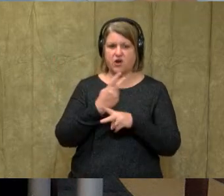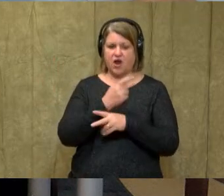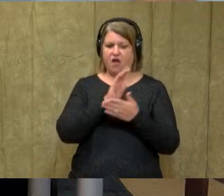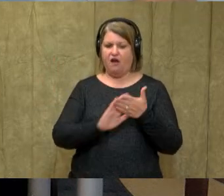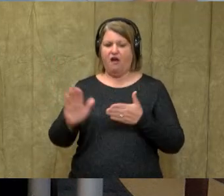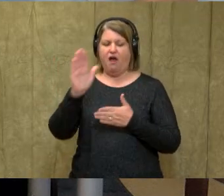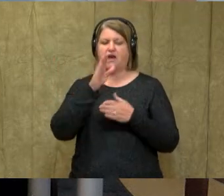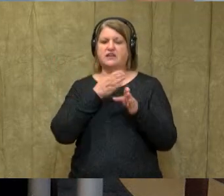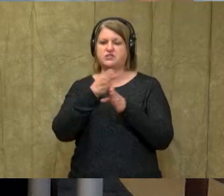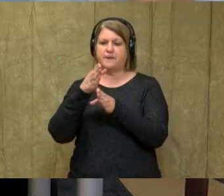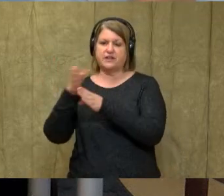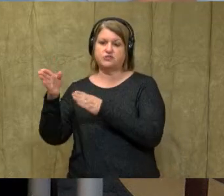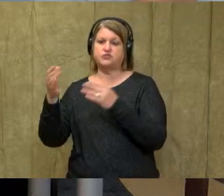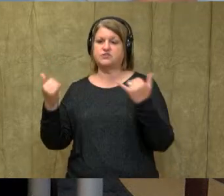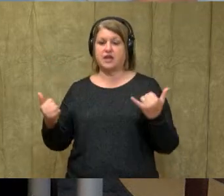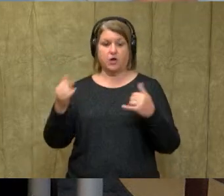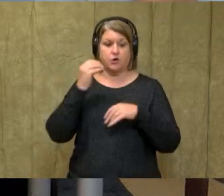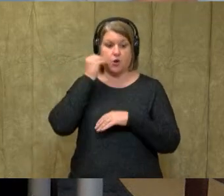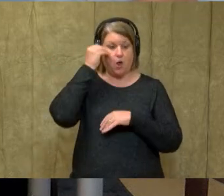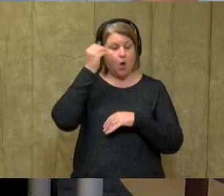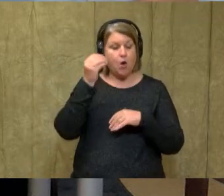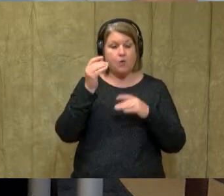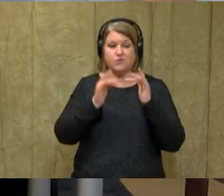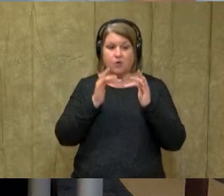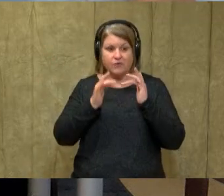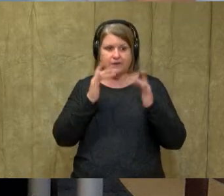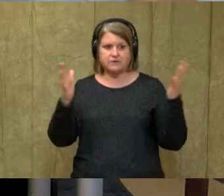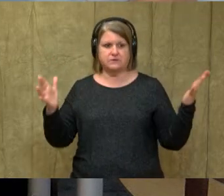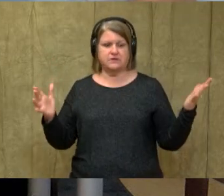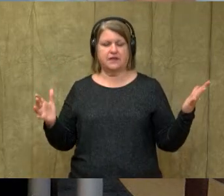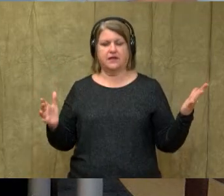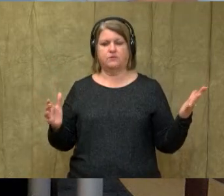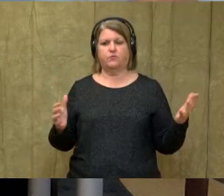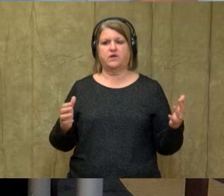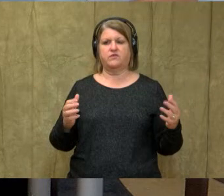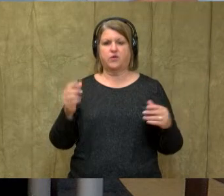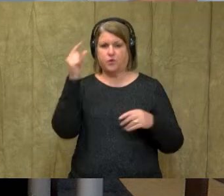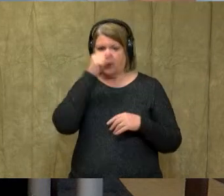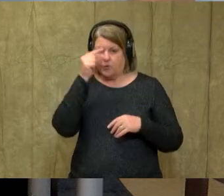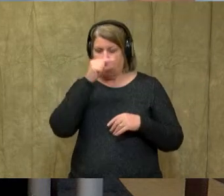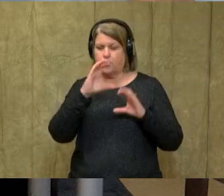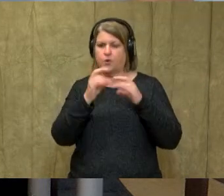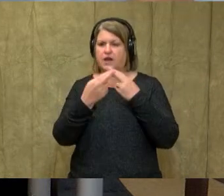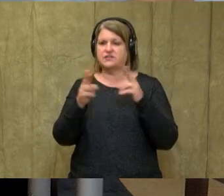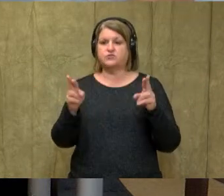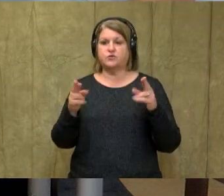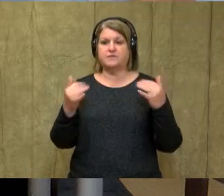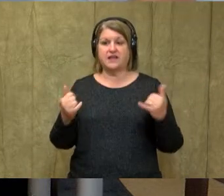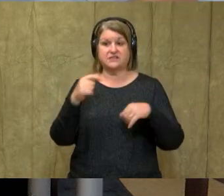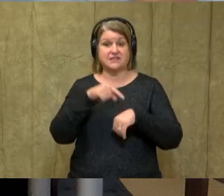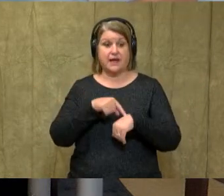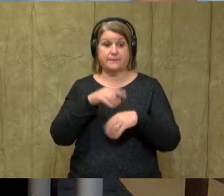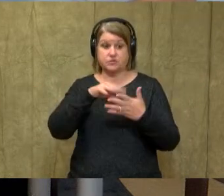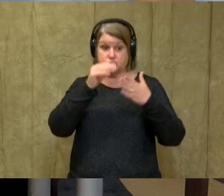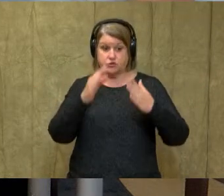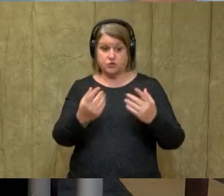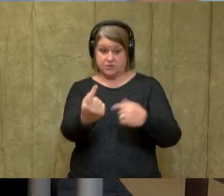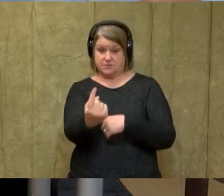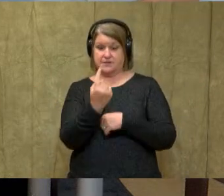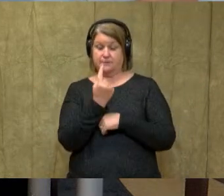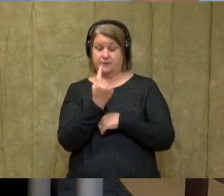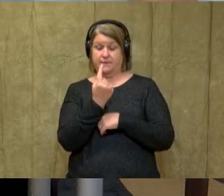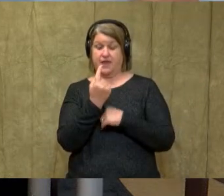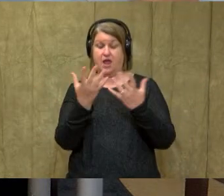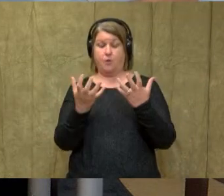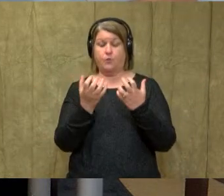is the time. I mean, you're at home, you're online anyway with Google Classroom. Now is the time. I mean, when students come to me and want to find out something, most